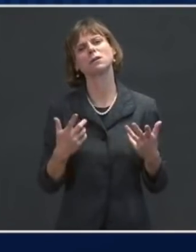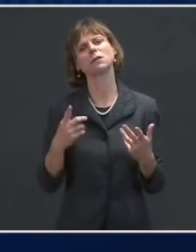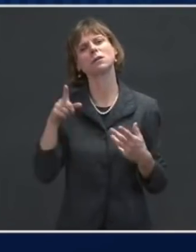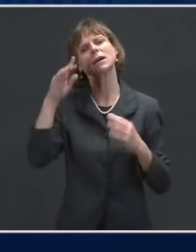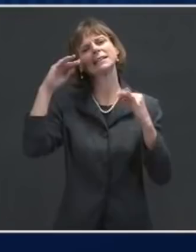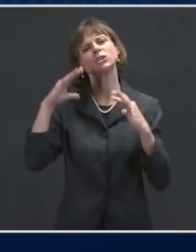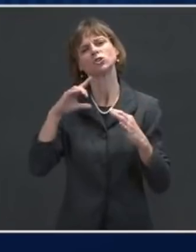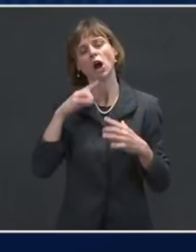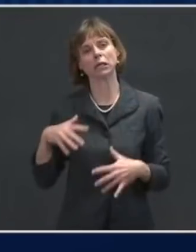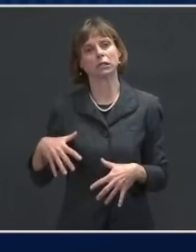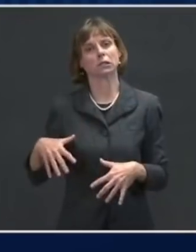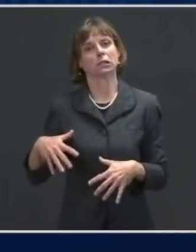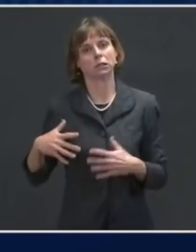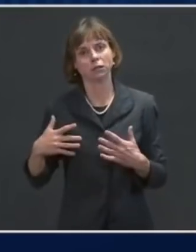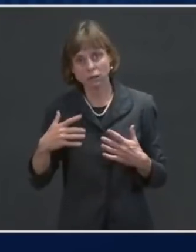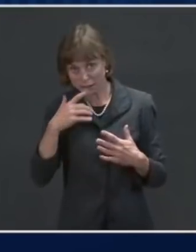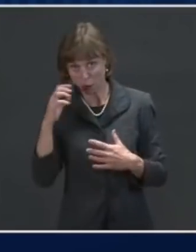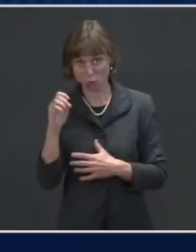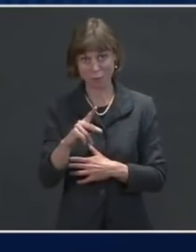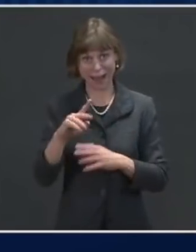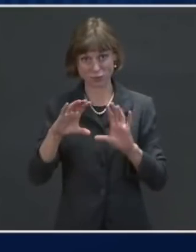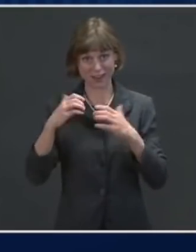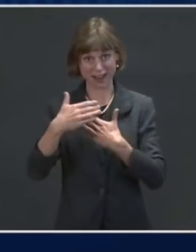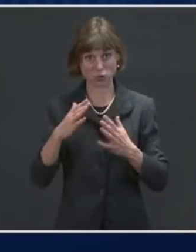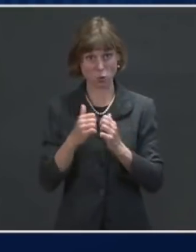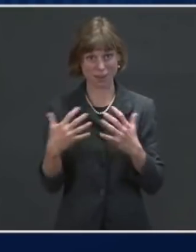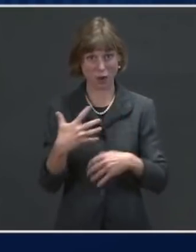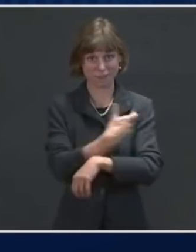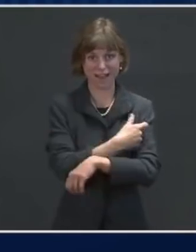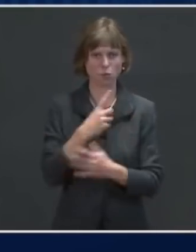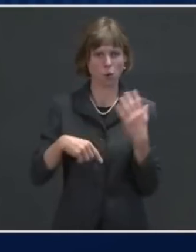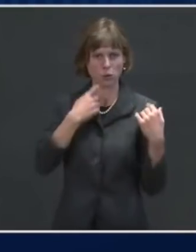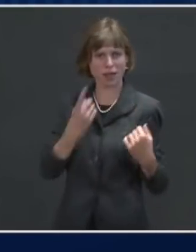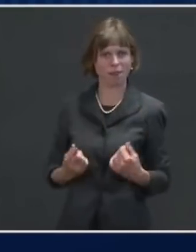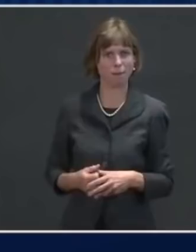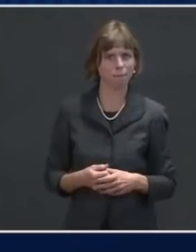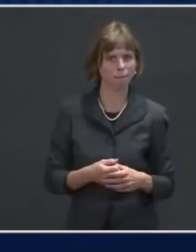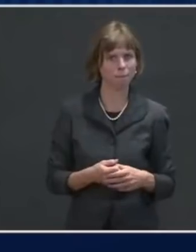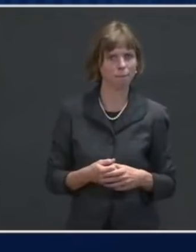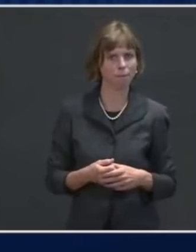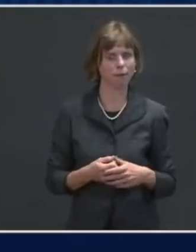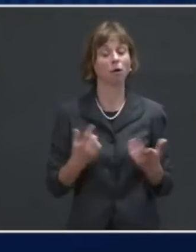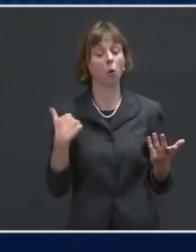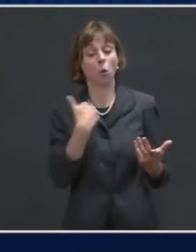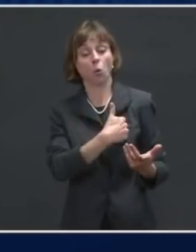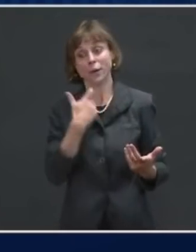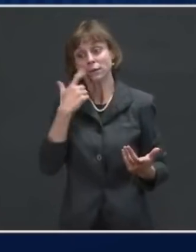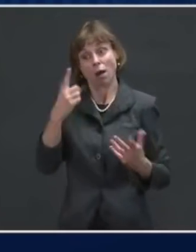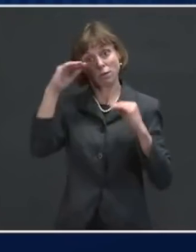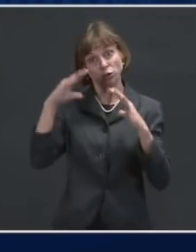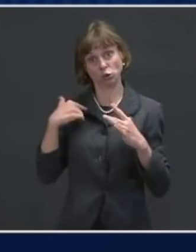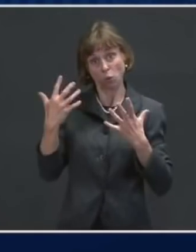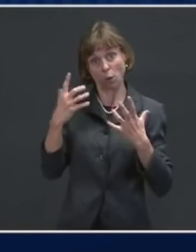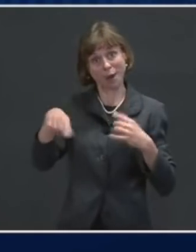the classroom without being fully vaccinated? Well, we say to teachers, we want you to be able to go back to school and go